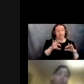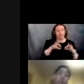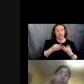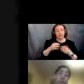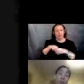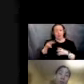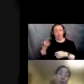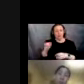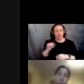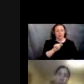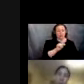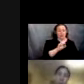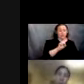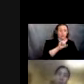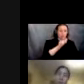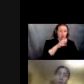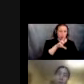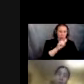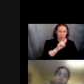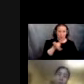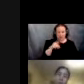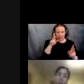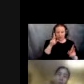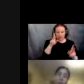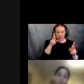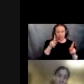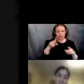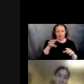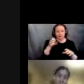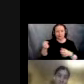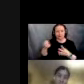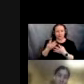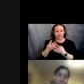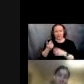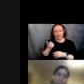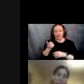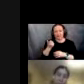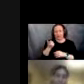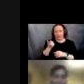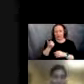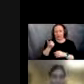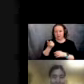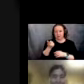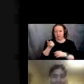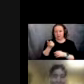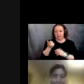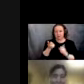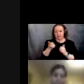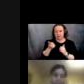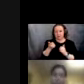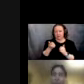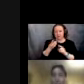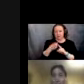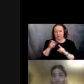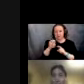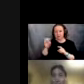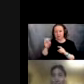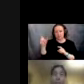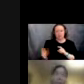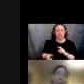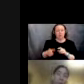Tsujiro was the only one incarcerated. He was one of the few from the West Coast, the East Coast incarcerated. The rest of his family